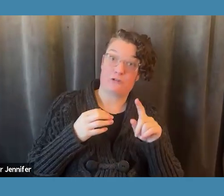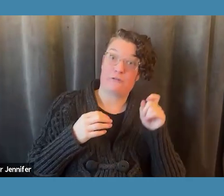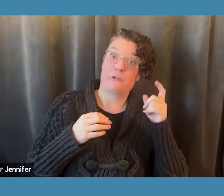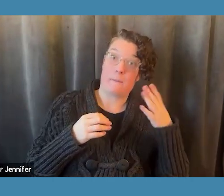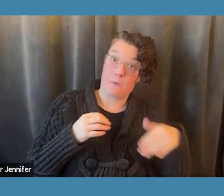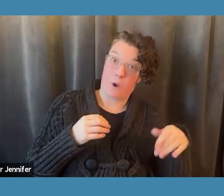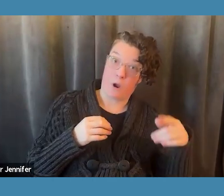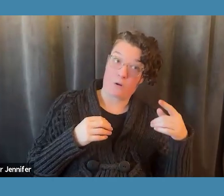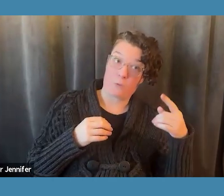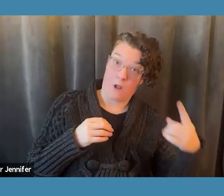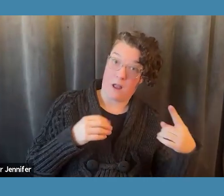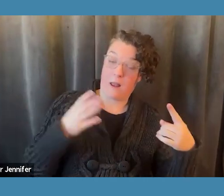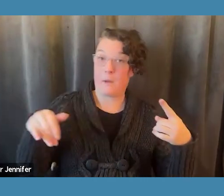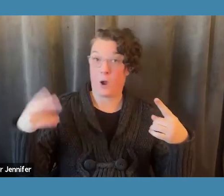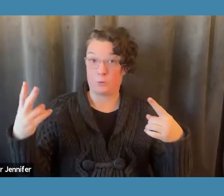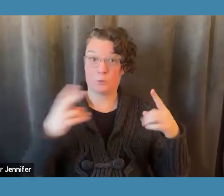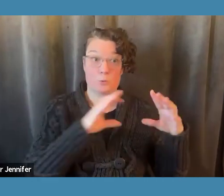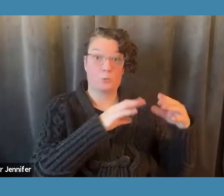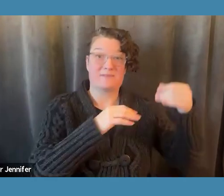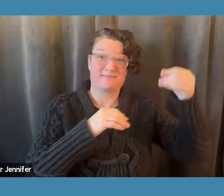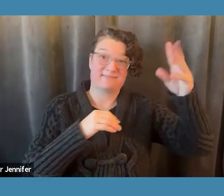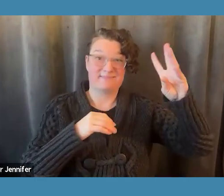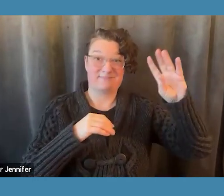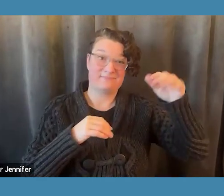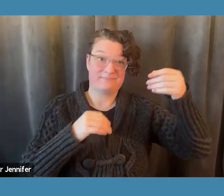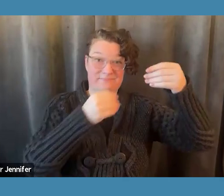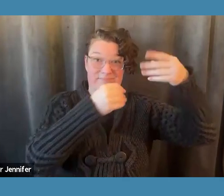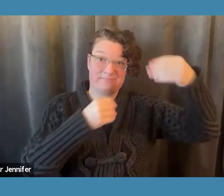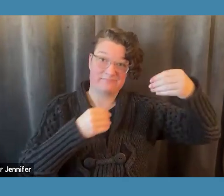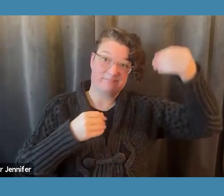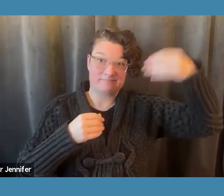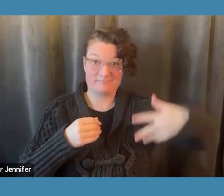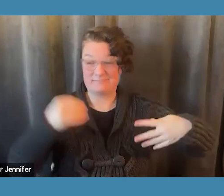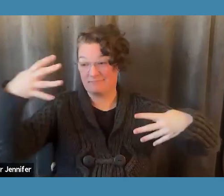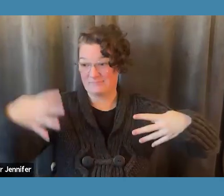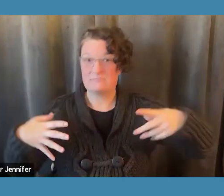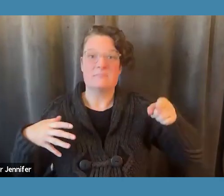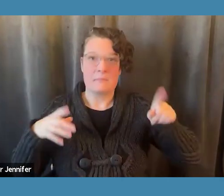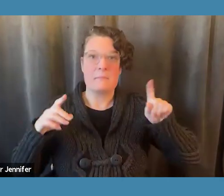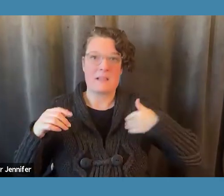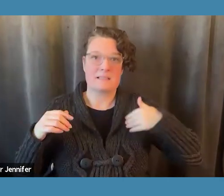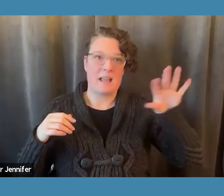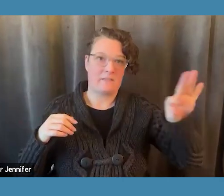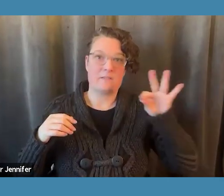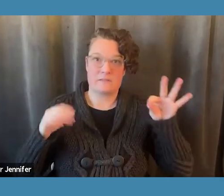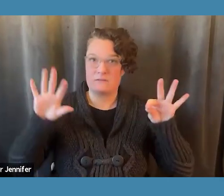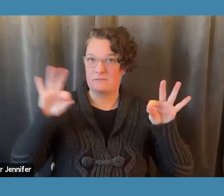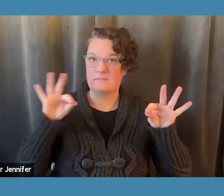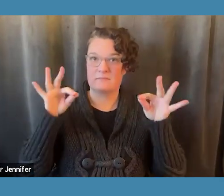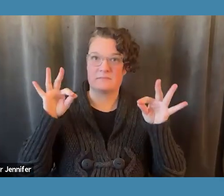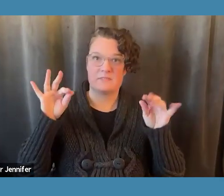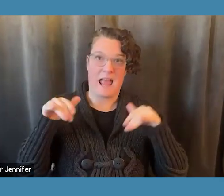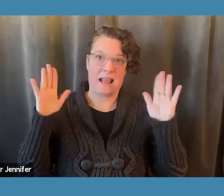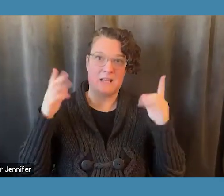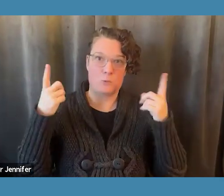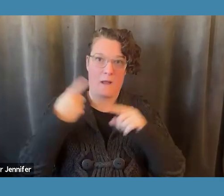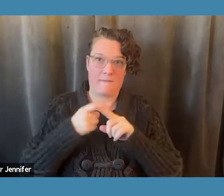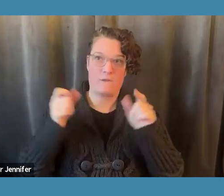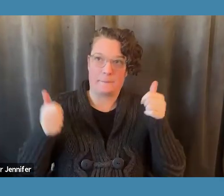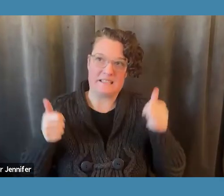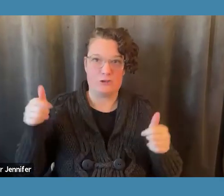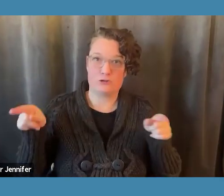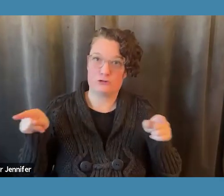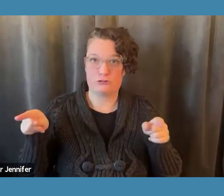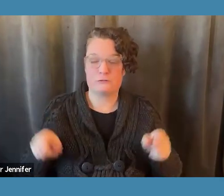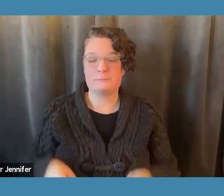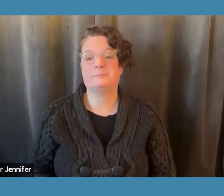2 and 1 factor from part 1. The rest can come from either of the 2 parts, but you got to have at least 1 in that